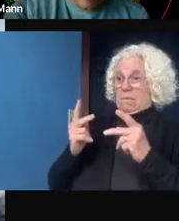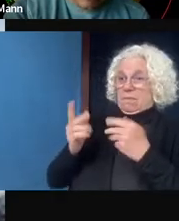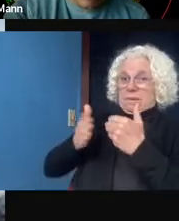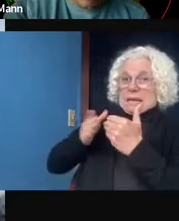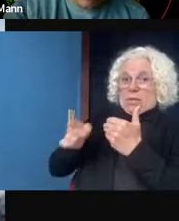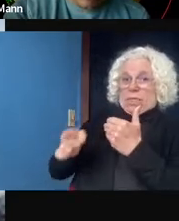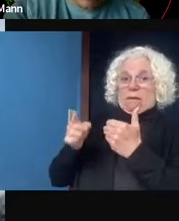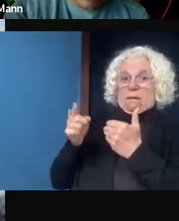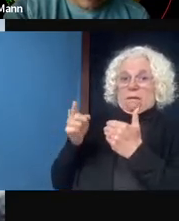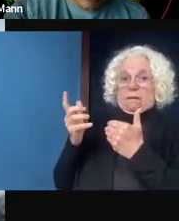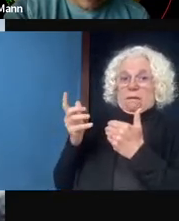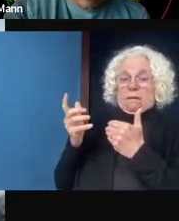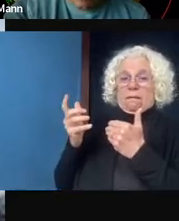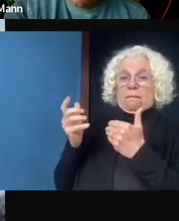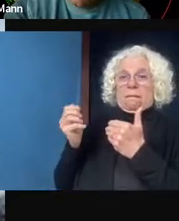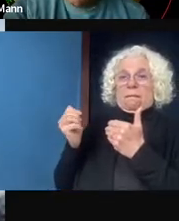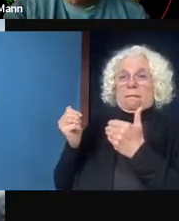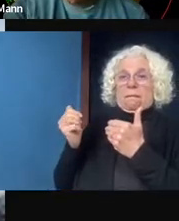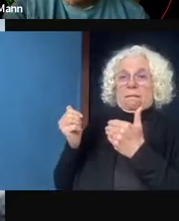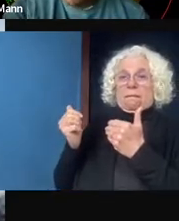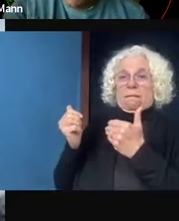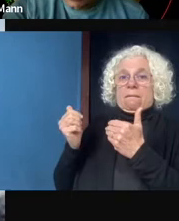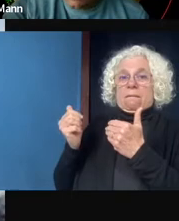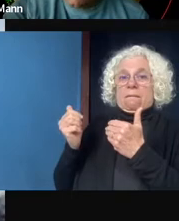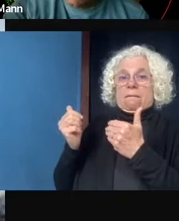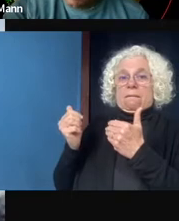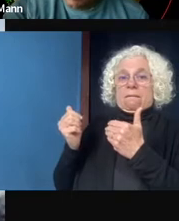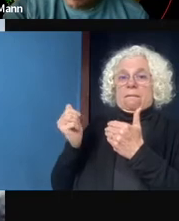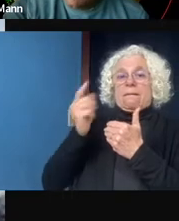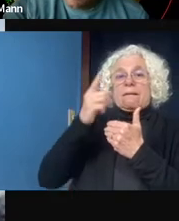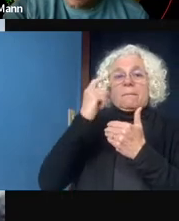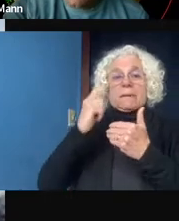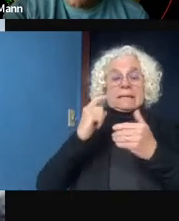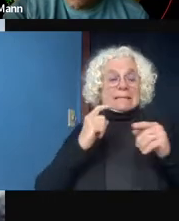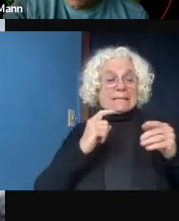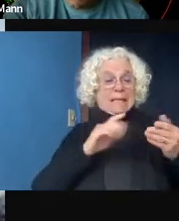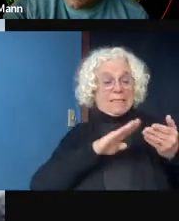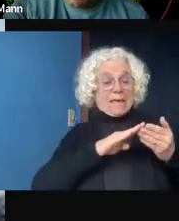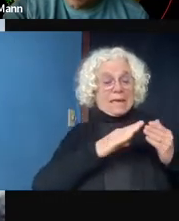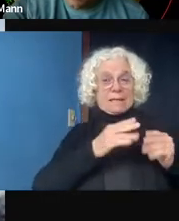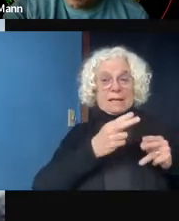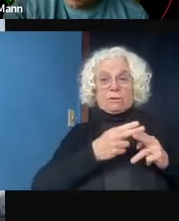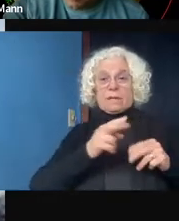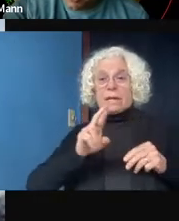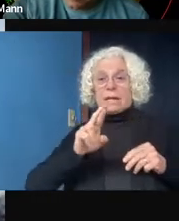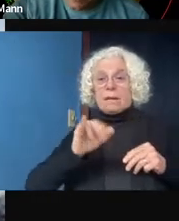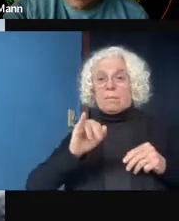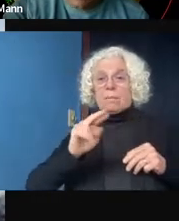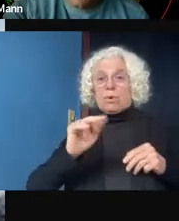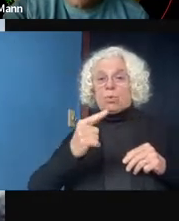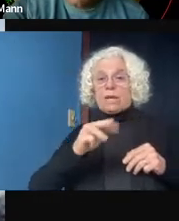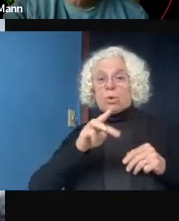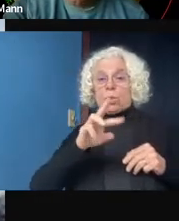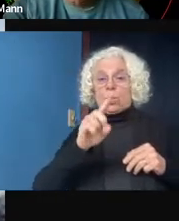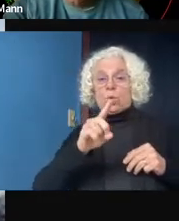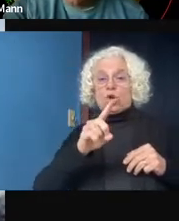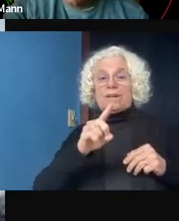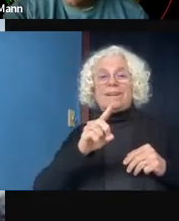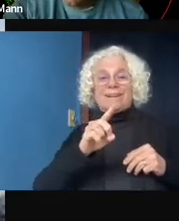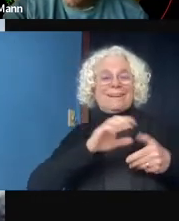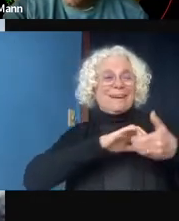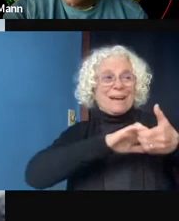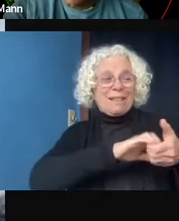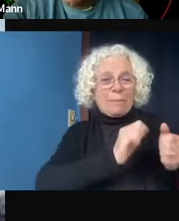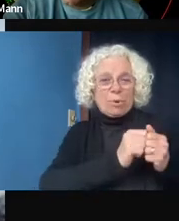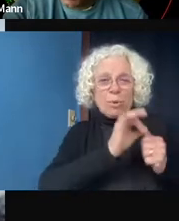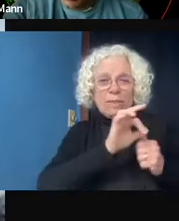is because the town of Ringwood encouraged Ford and partnered with them. As a matter of fact, they even created the